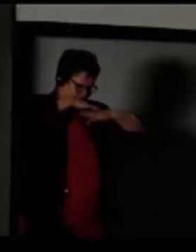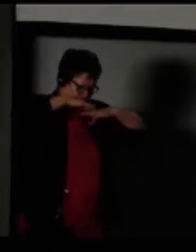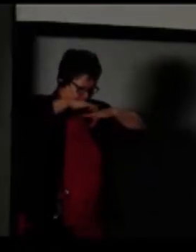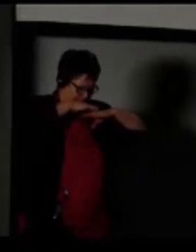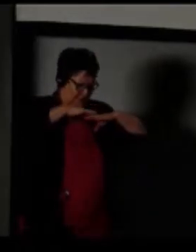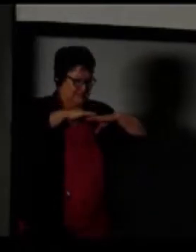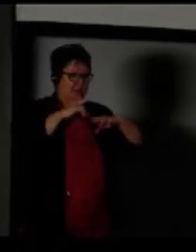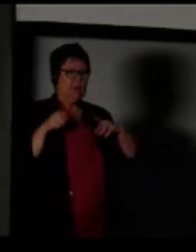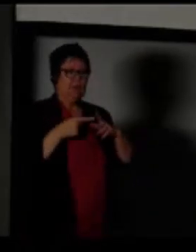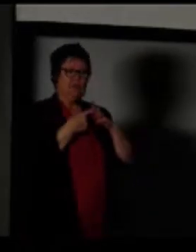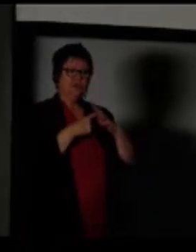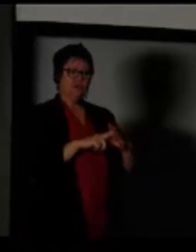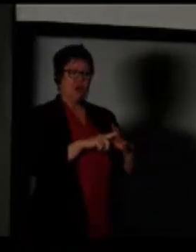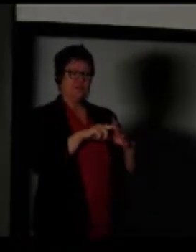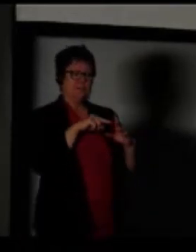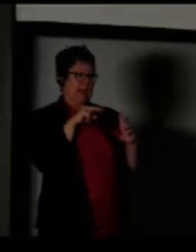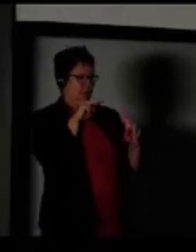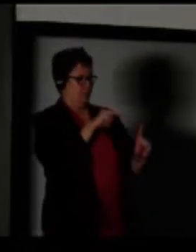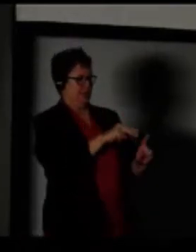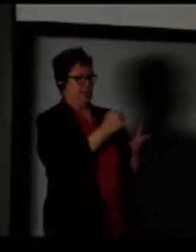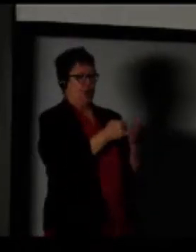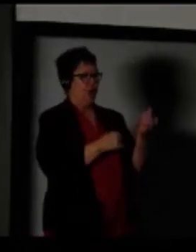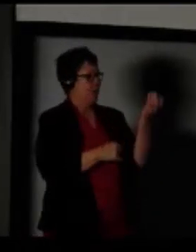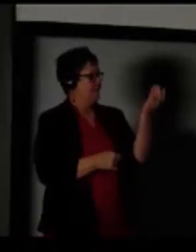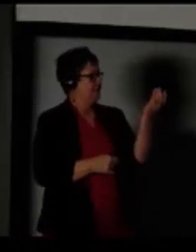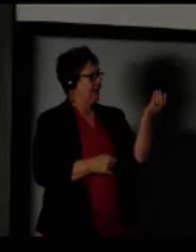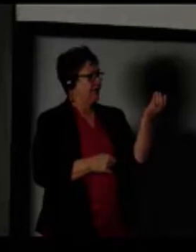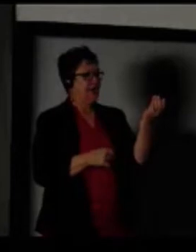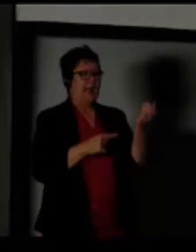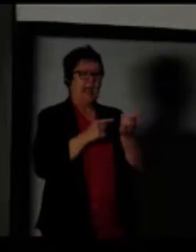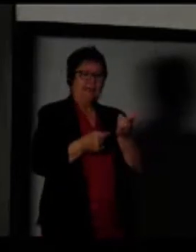she starts by looking at an art object, but then she goes